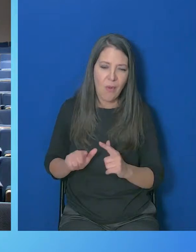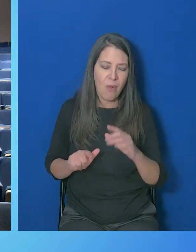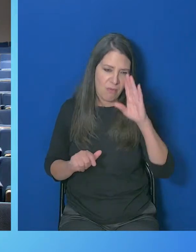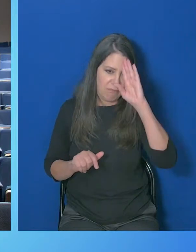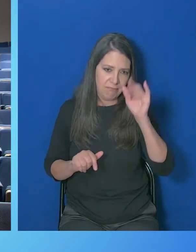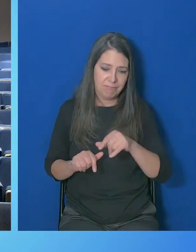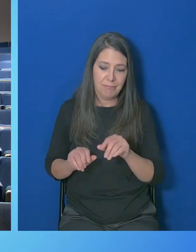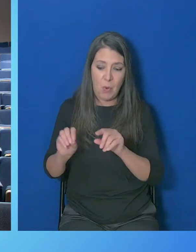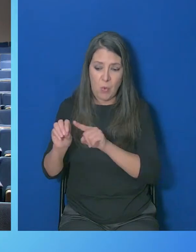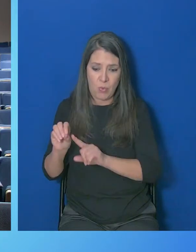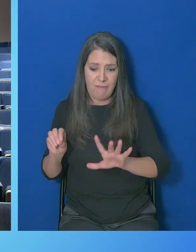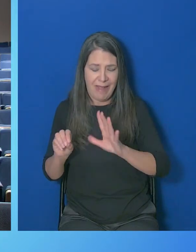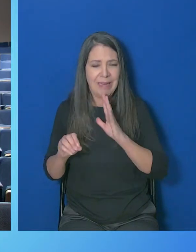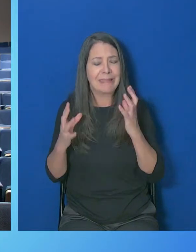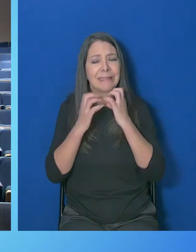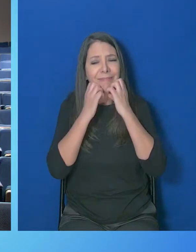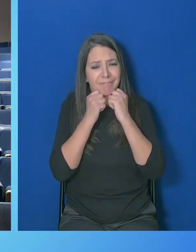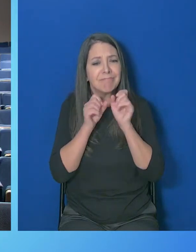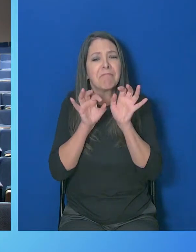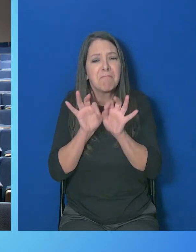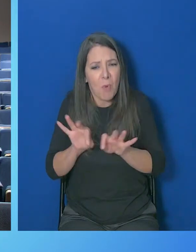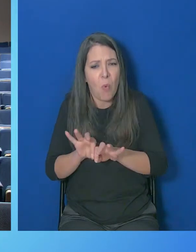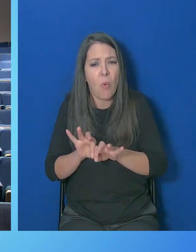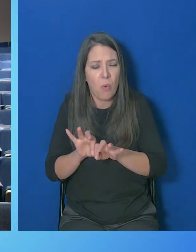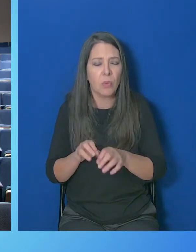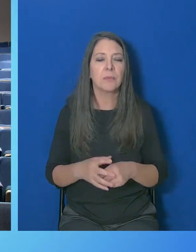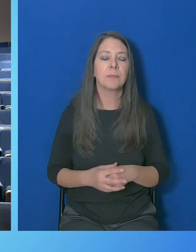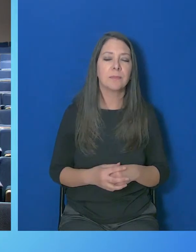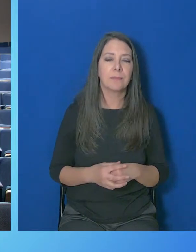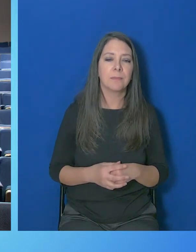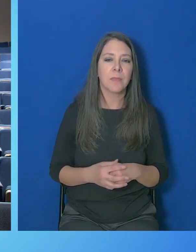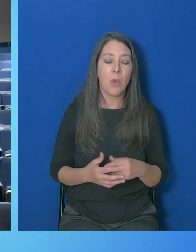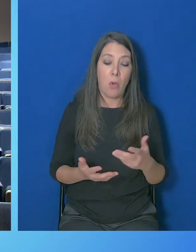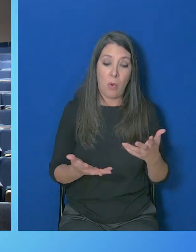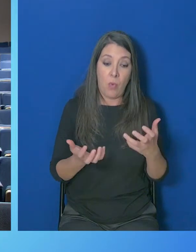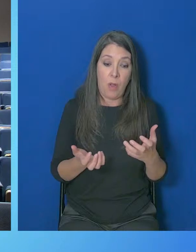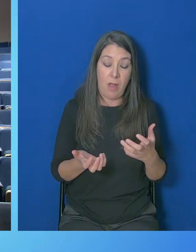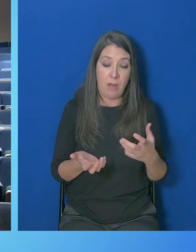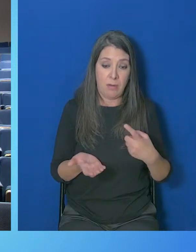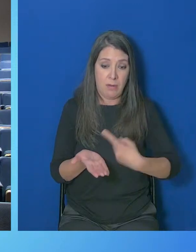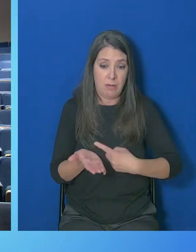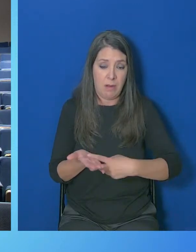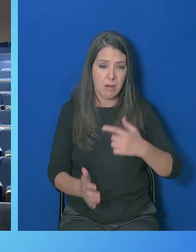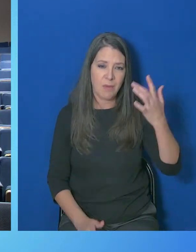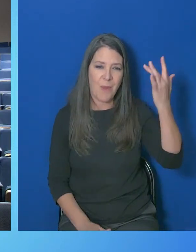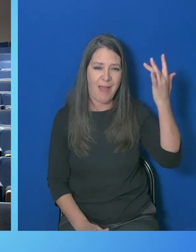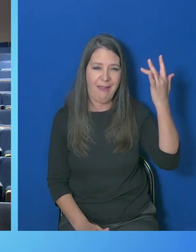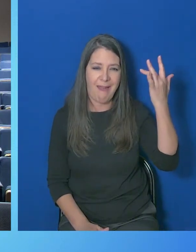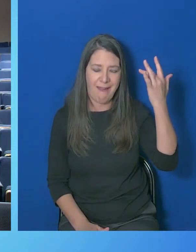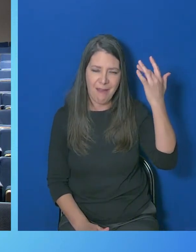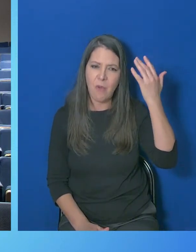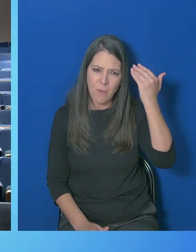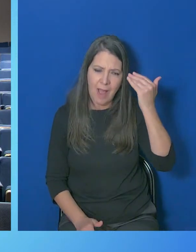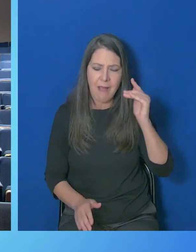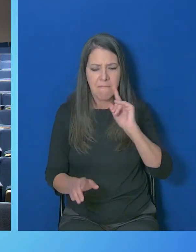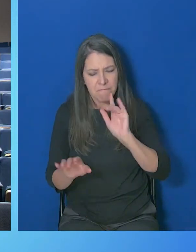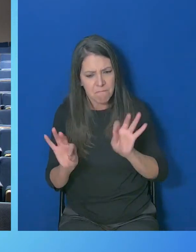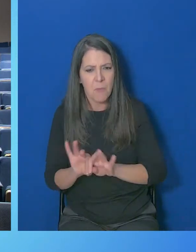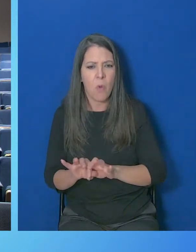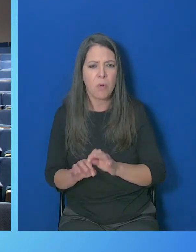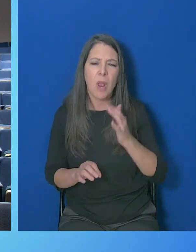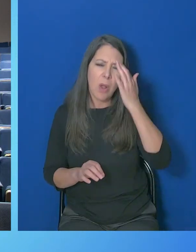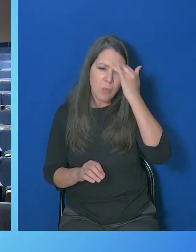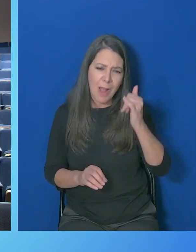Okay? I want to just talk for a minute about why that is. I just want to refresh our memories as to why those